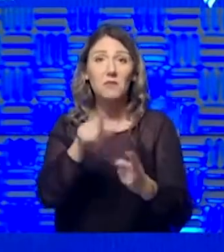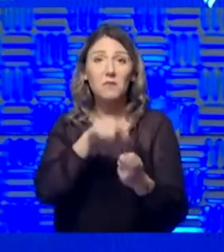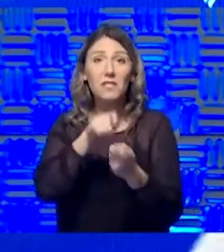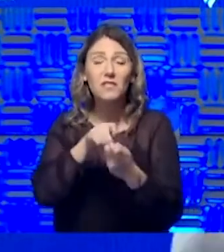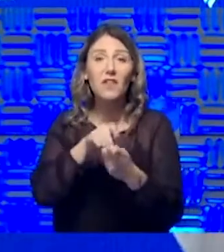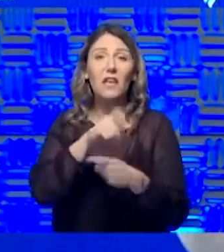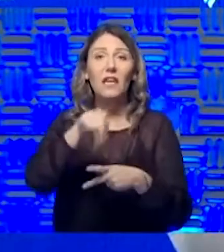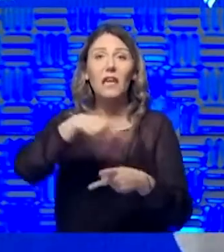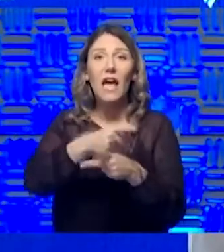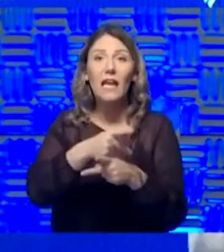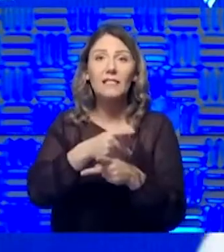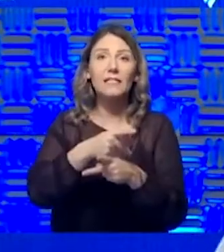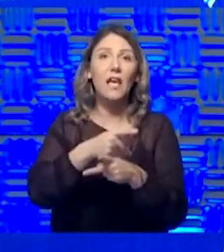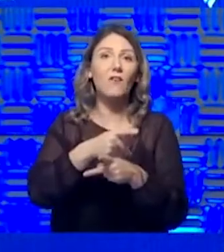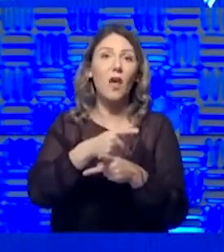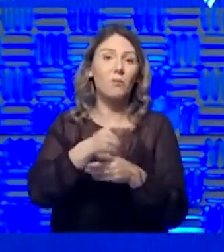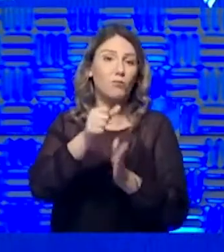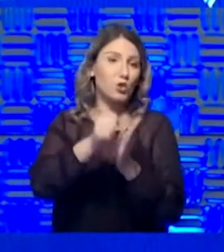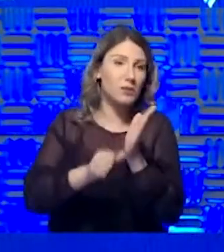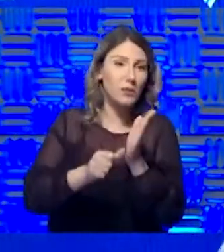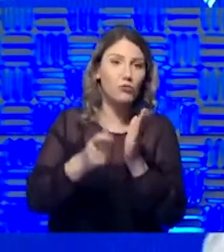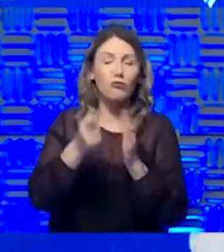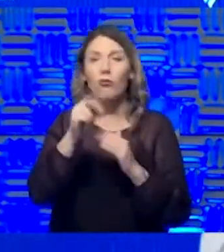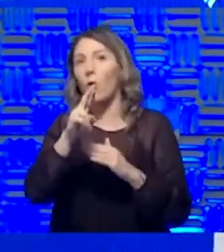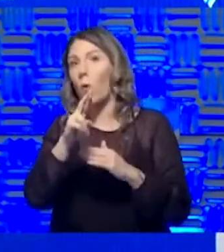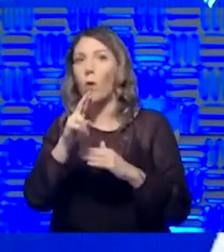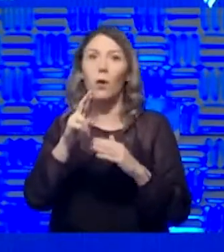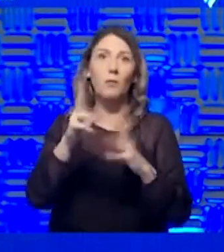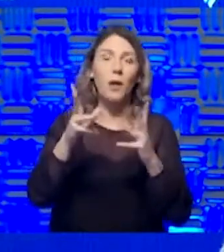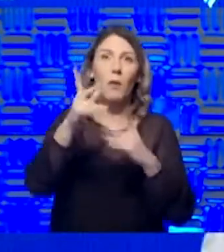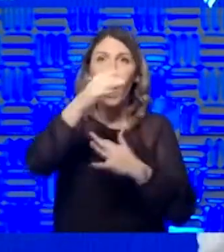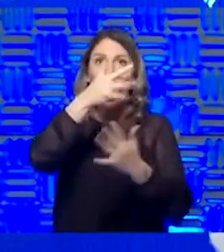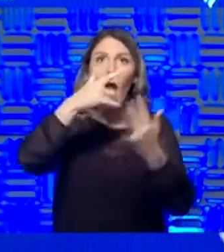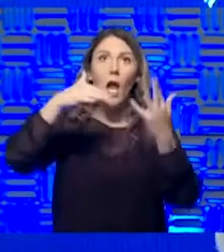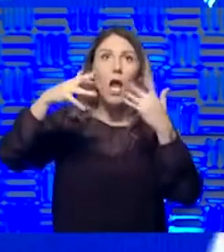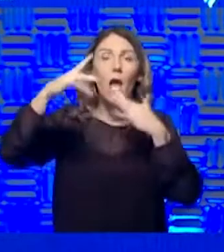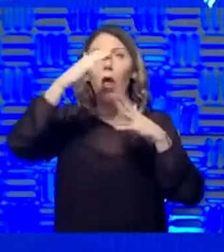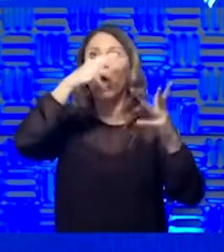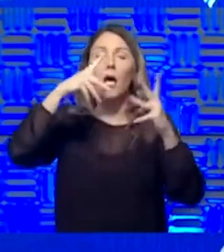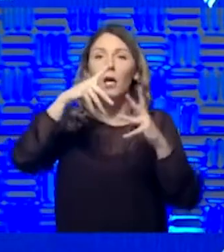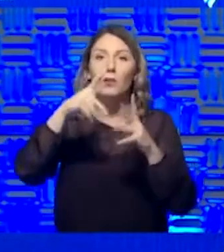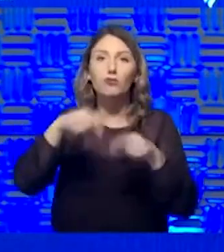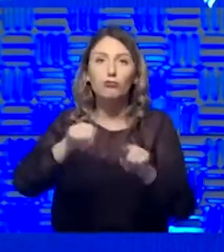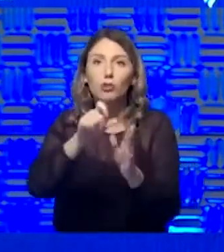of procedures, which may generate an aerosol, and it may, you know, like a sinus surgery,